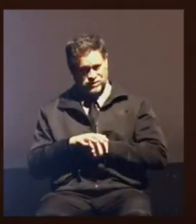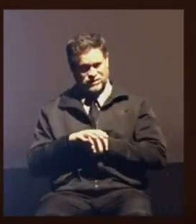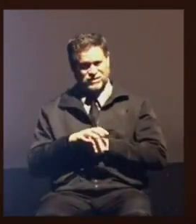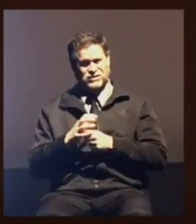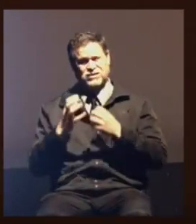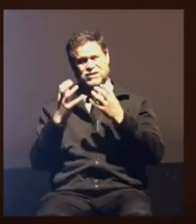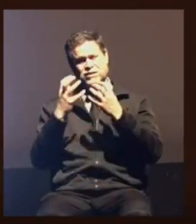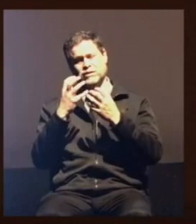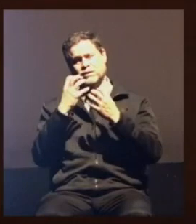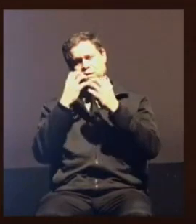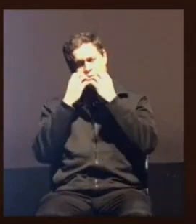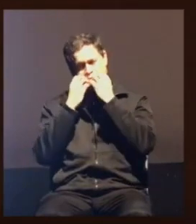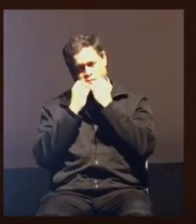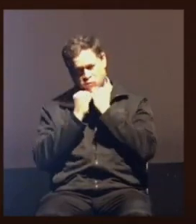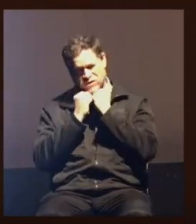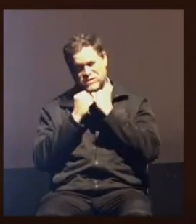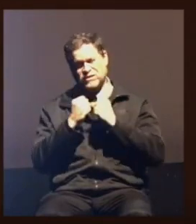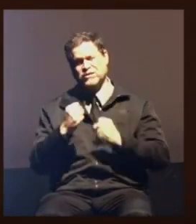the suck.